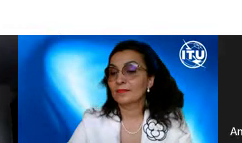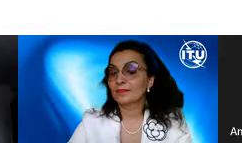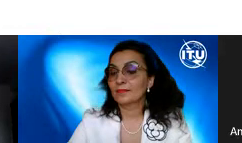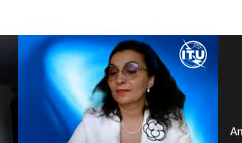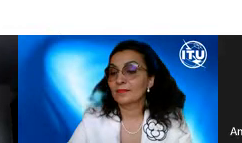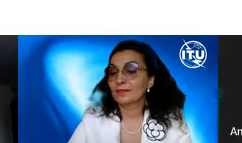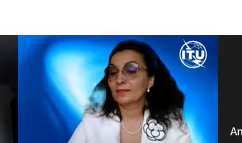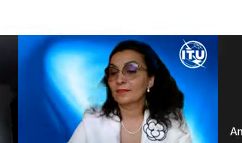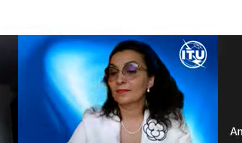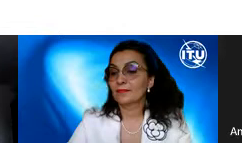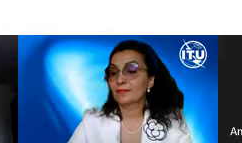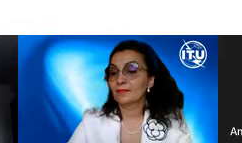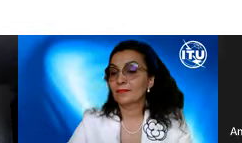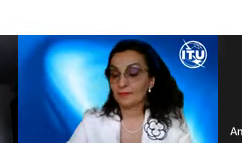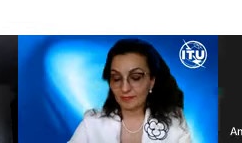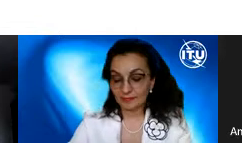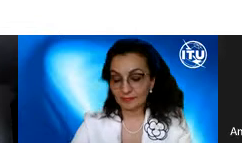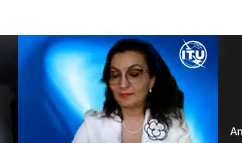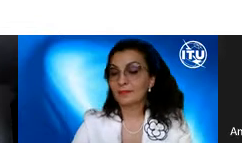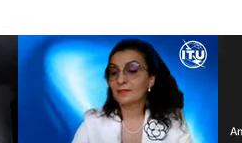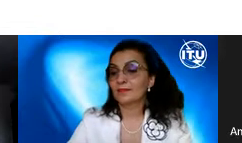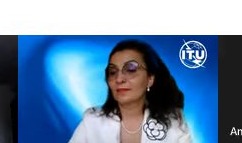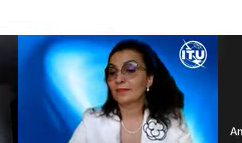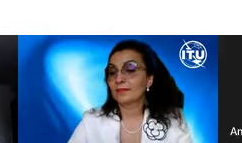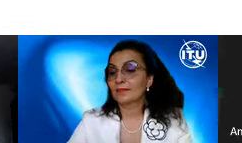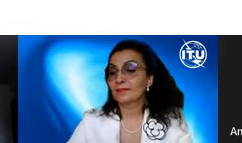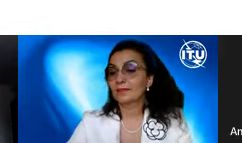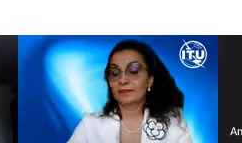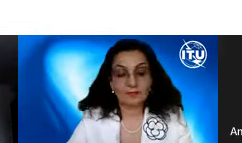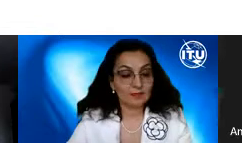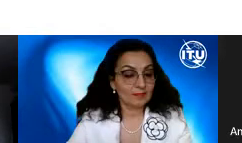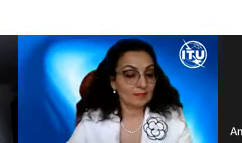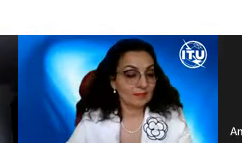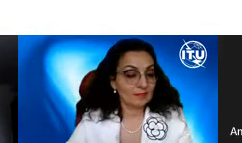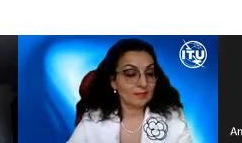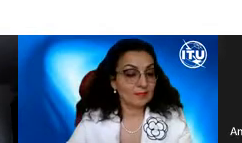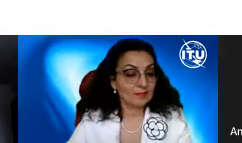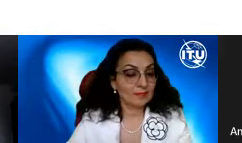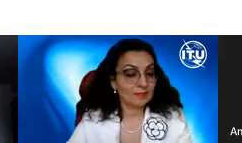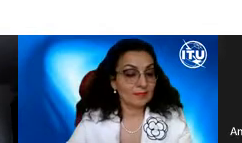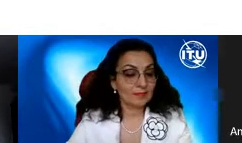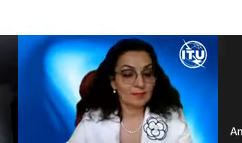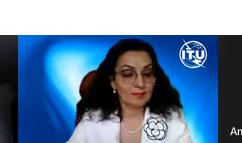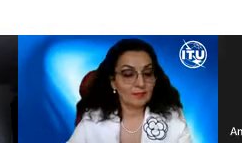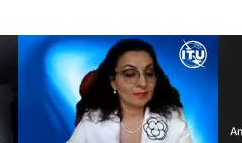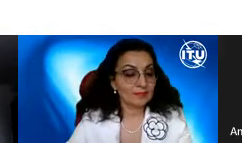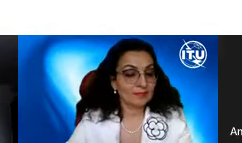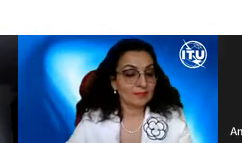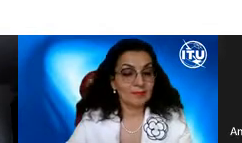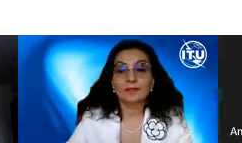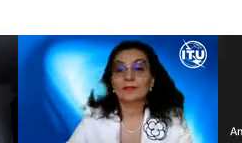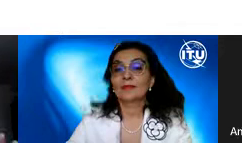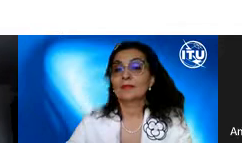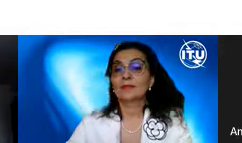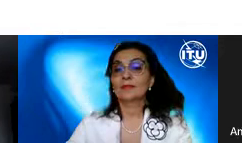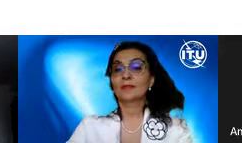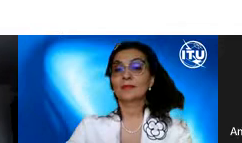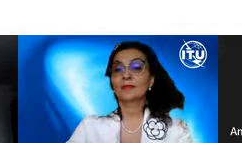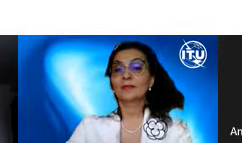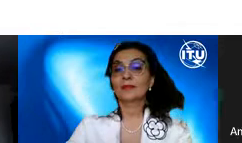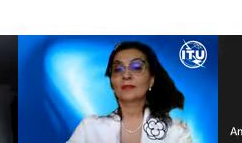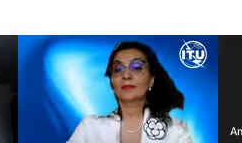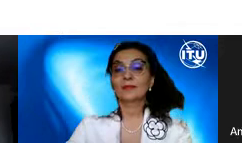of the digital platforms or websites, so that they could take action from a corporate perspective as well. But for those that